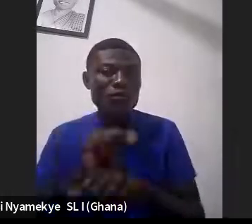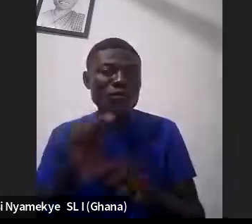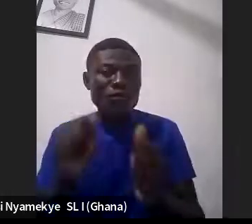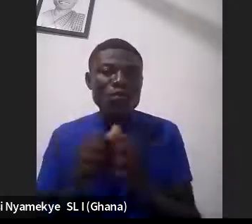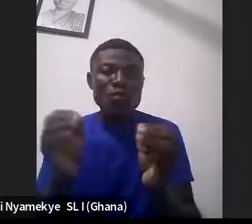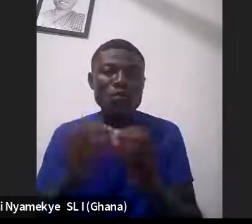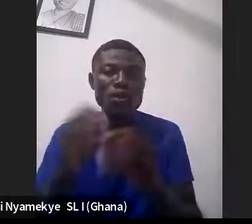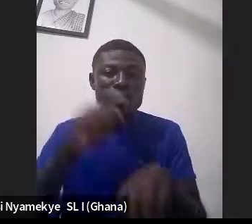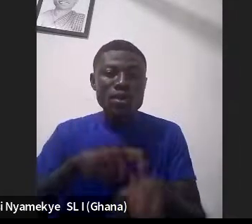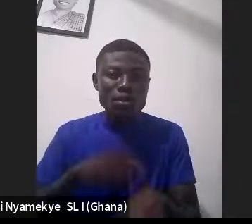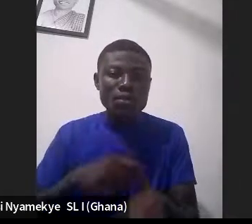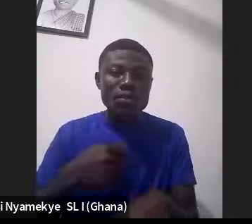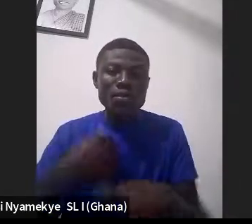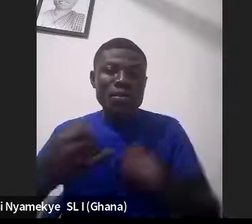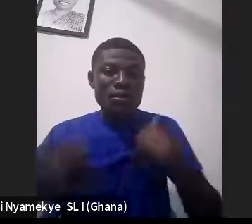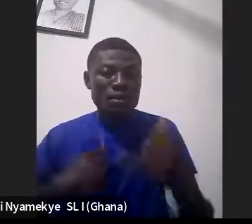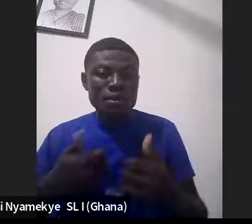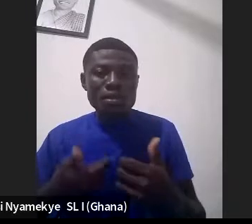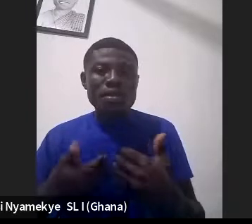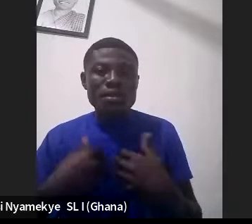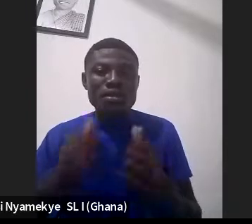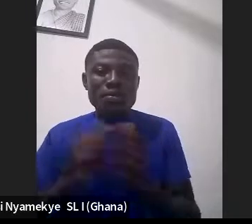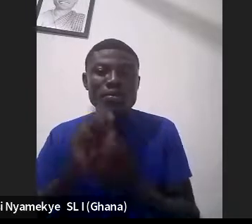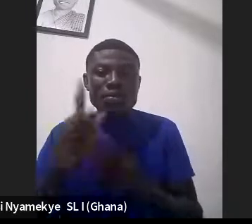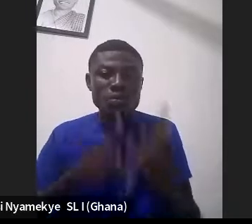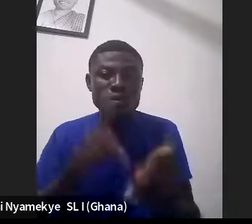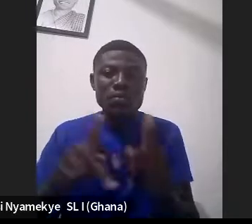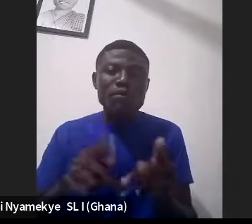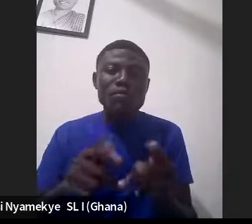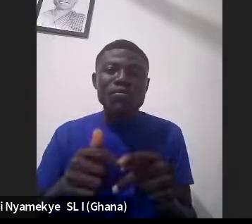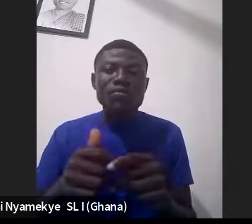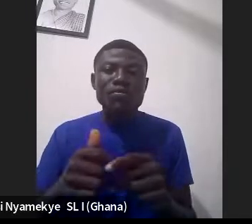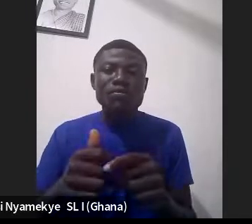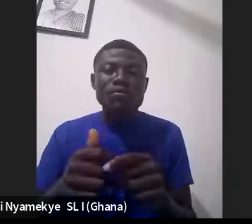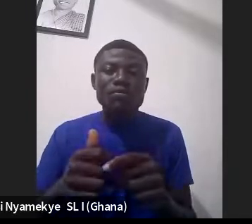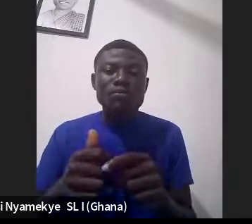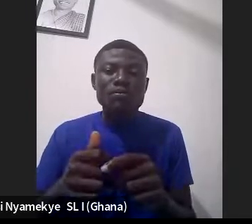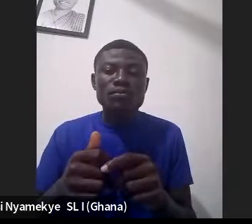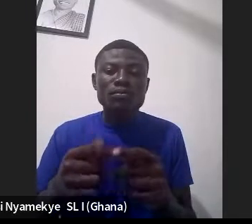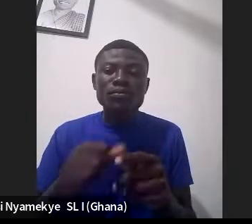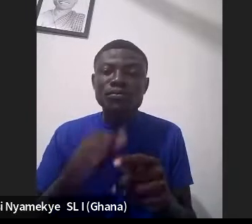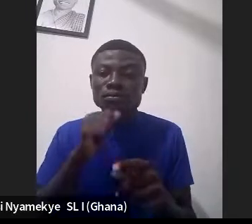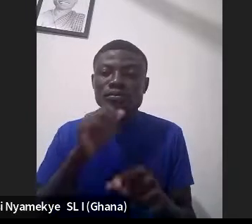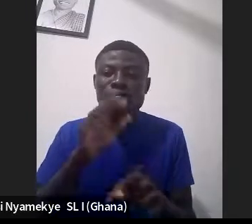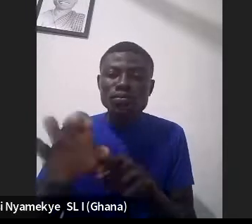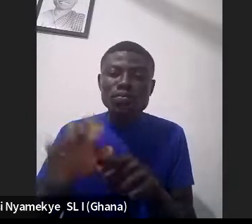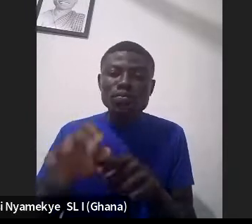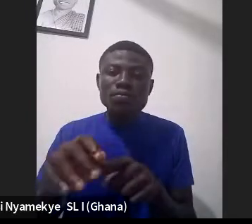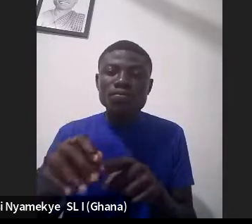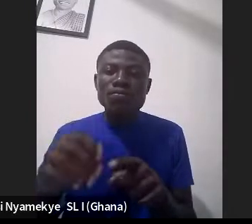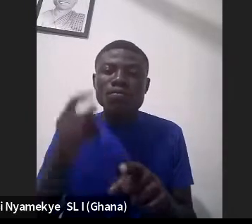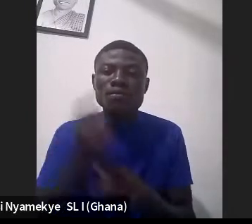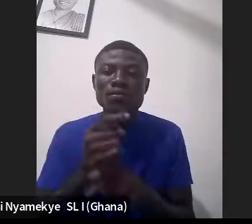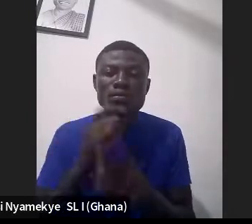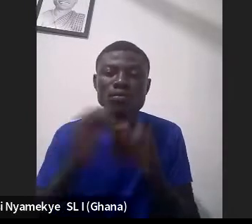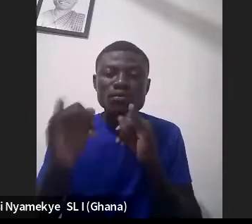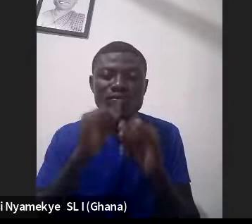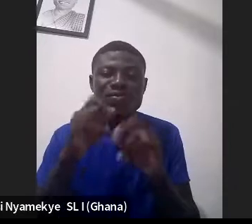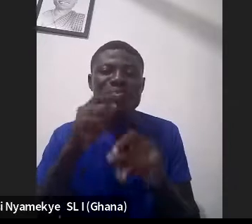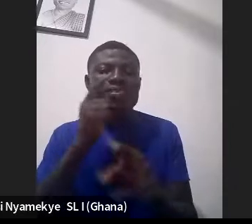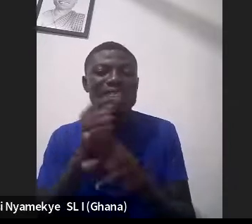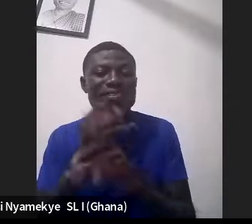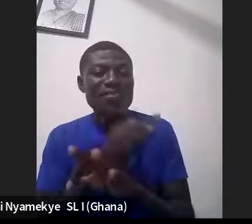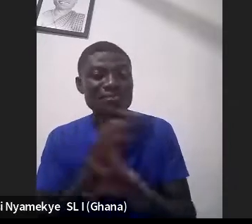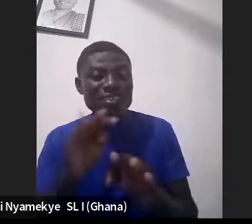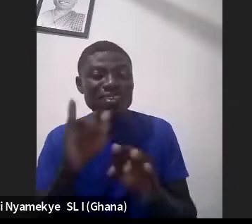I enjoy having conversations with people when it's not forced. It doesn't look like it's an interview. And that is exactly what you've